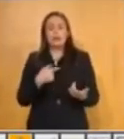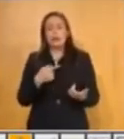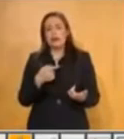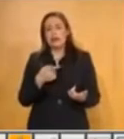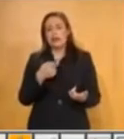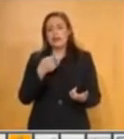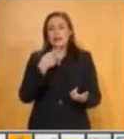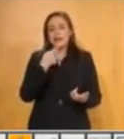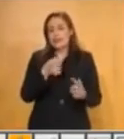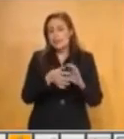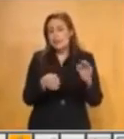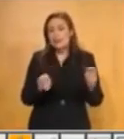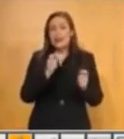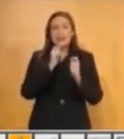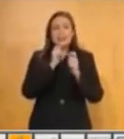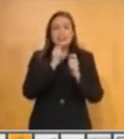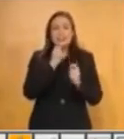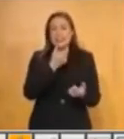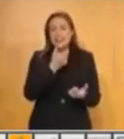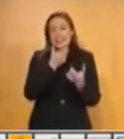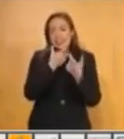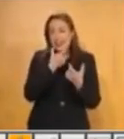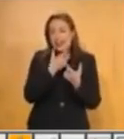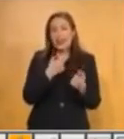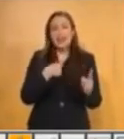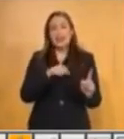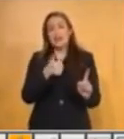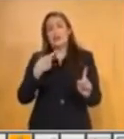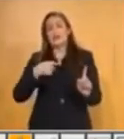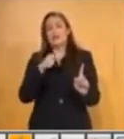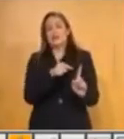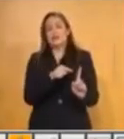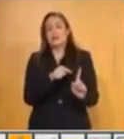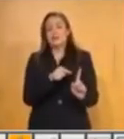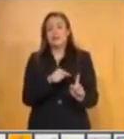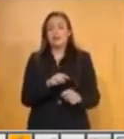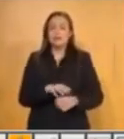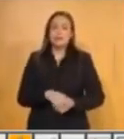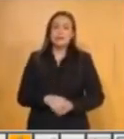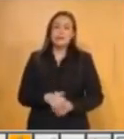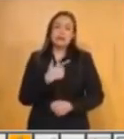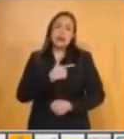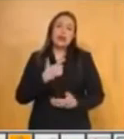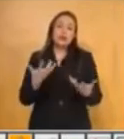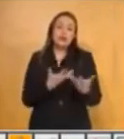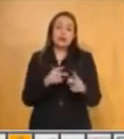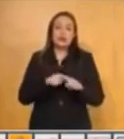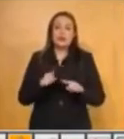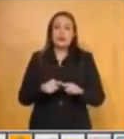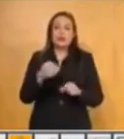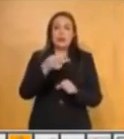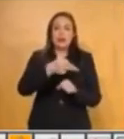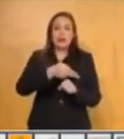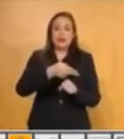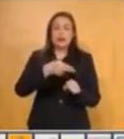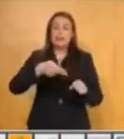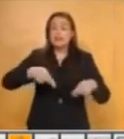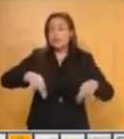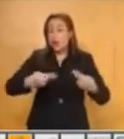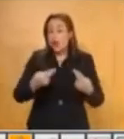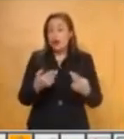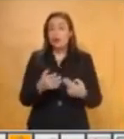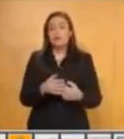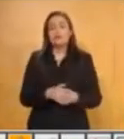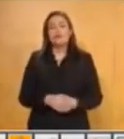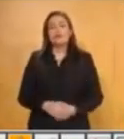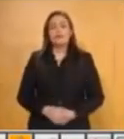famous characters of comic strips, the Joker. That's the person who likes to make jokes. Then we have wealthy.